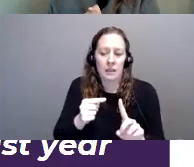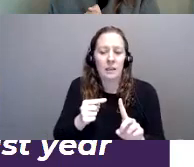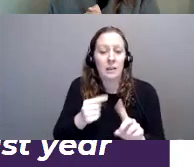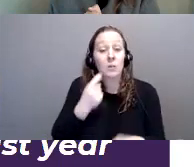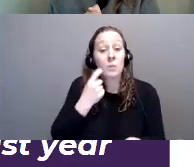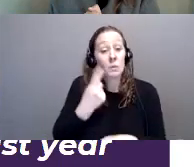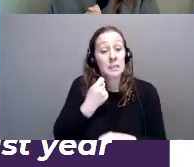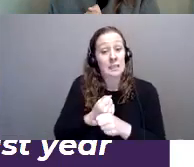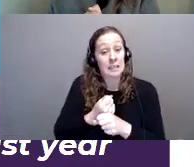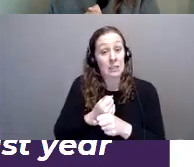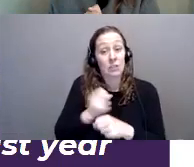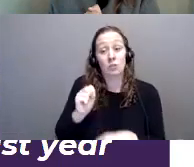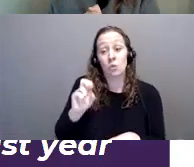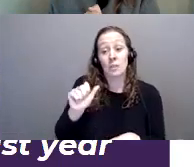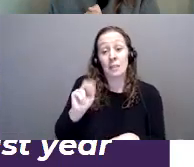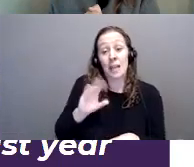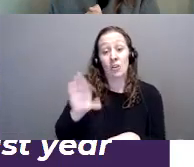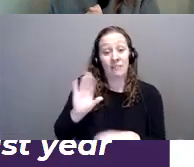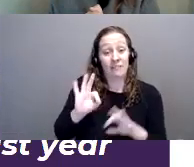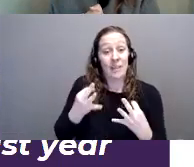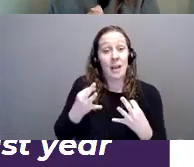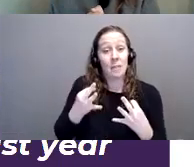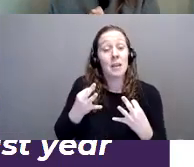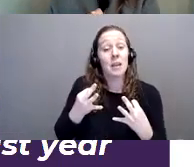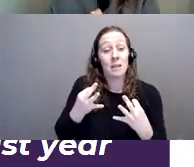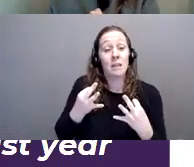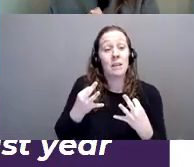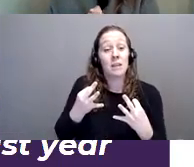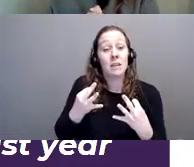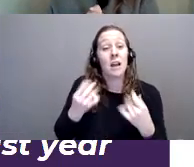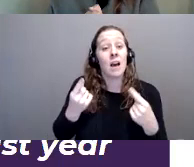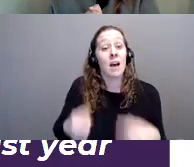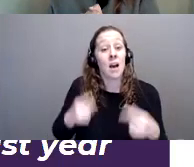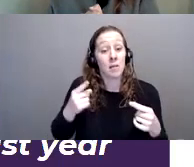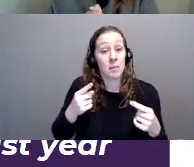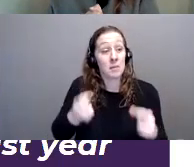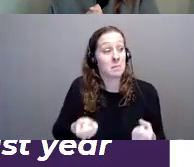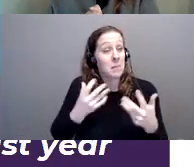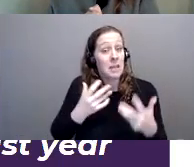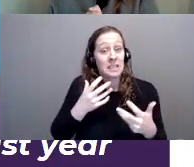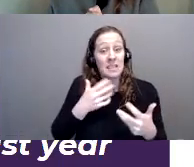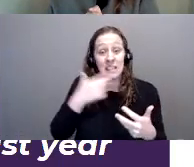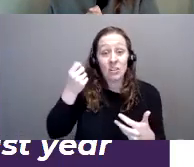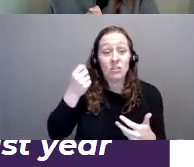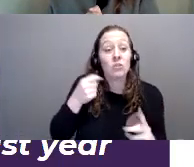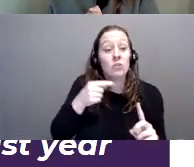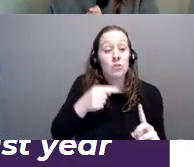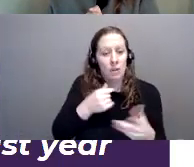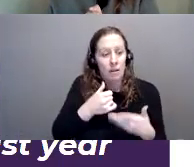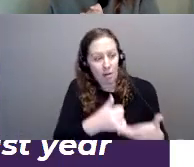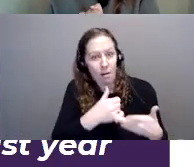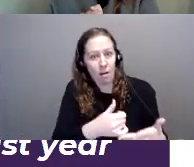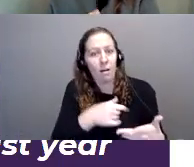year, Susan and her family lived a journey that led them to be the voice for many seniors and make change for future